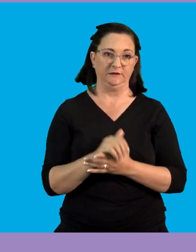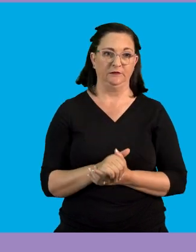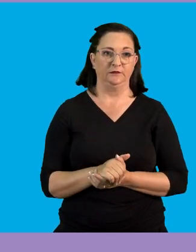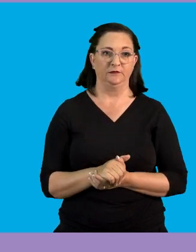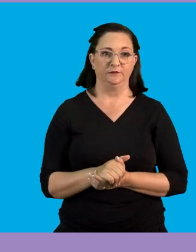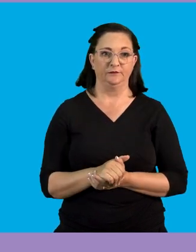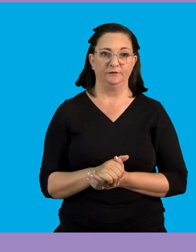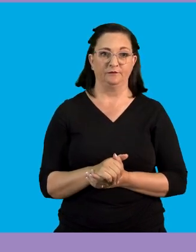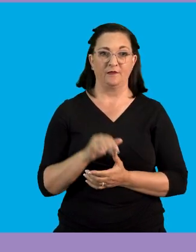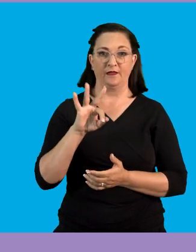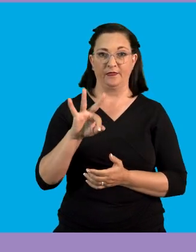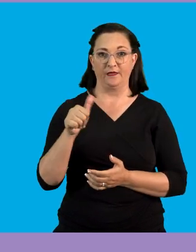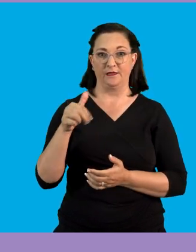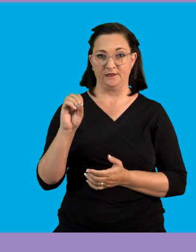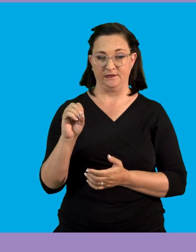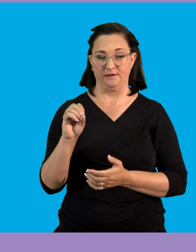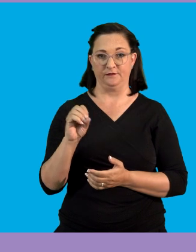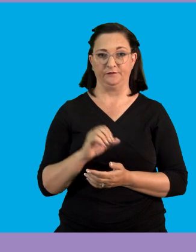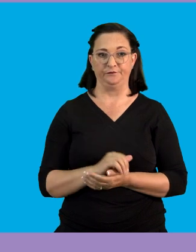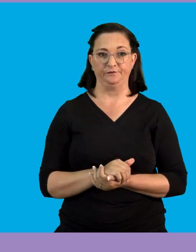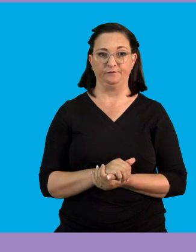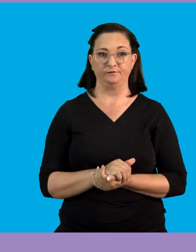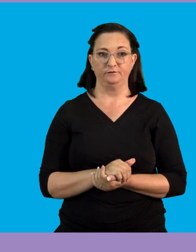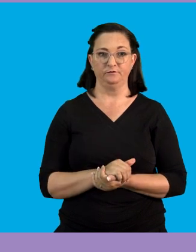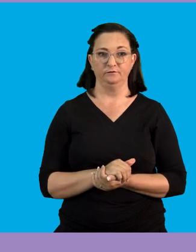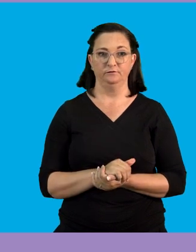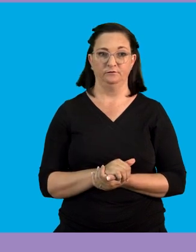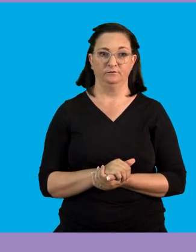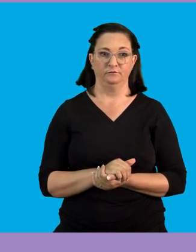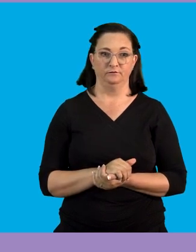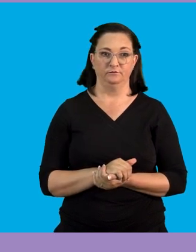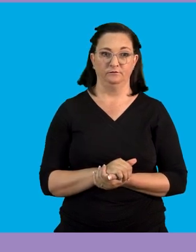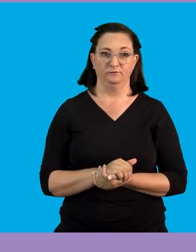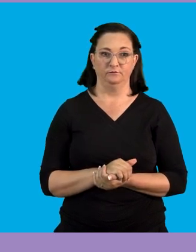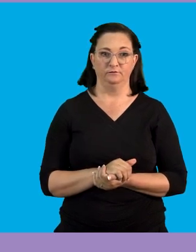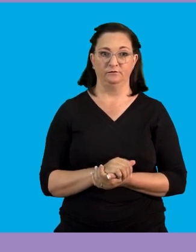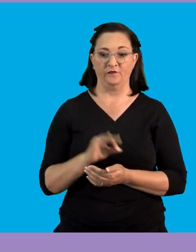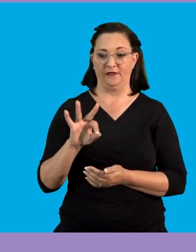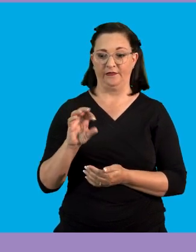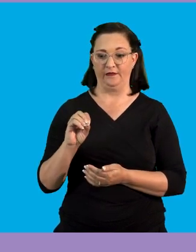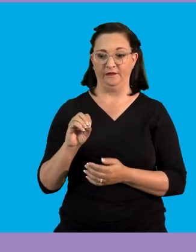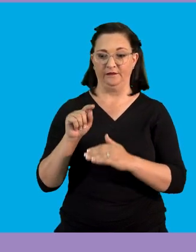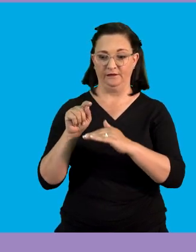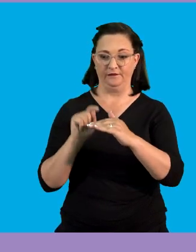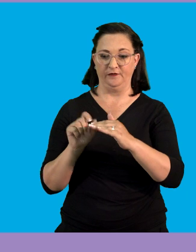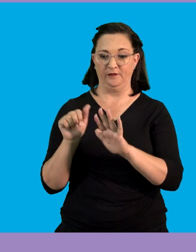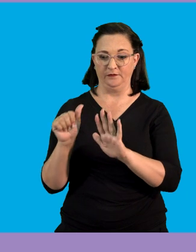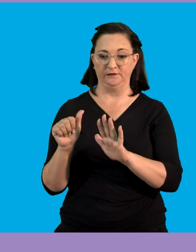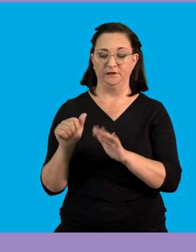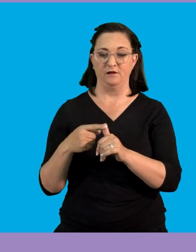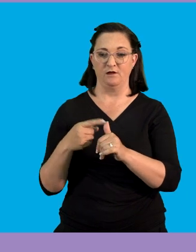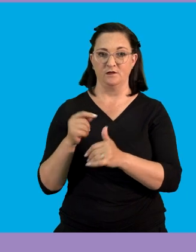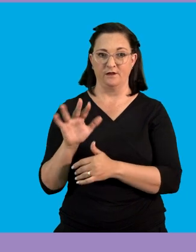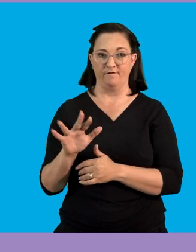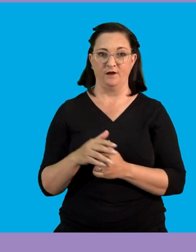and then that would give us 360, and then the remainder is 30 degrees. 30 divided by 6